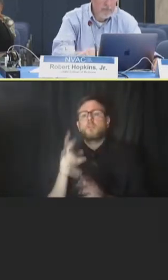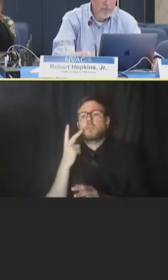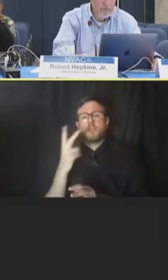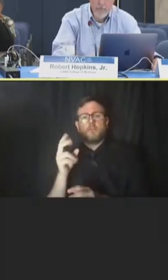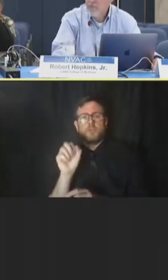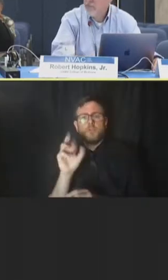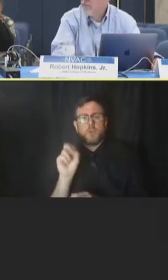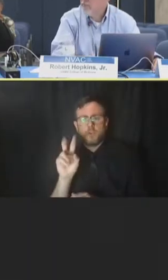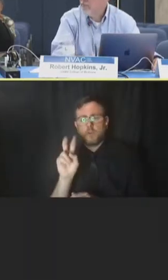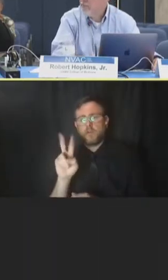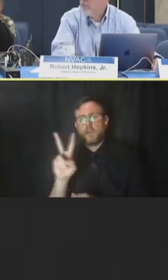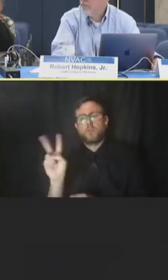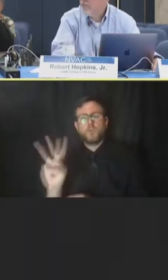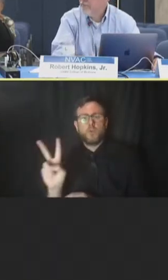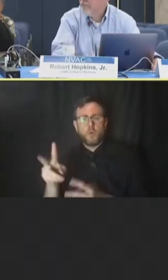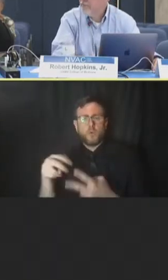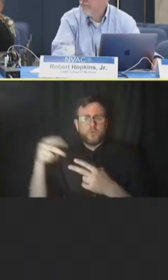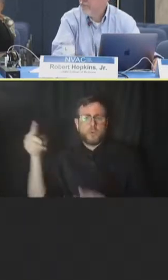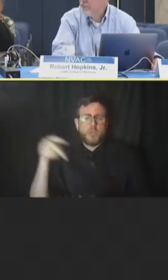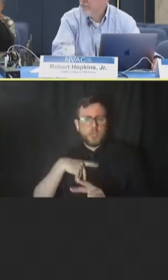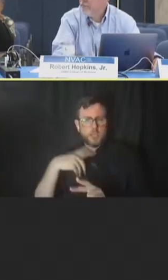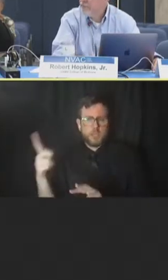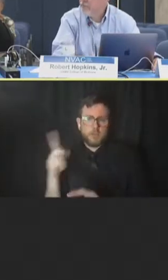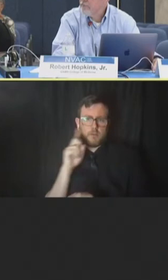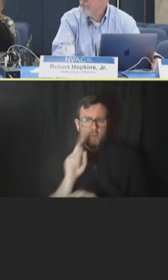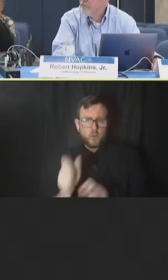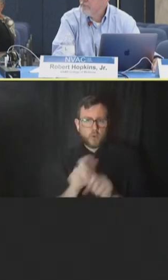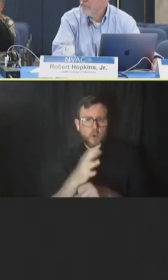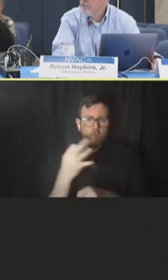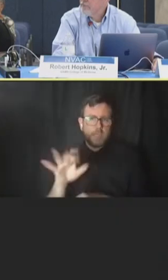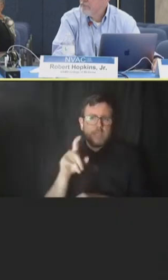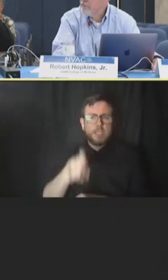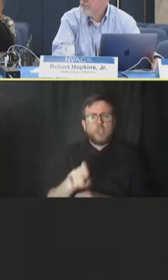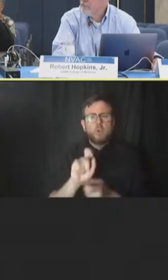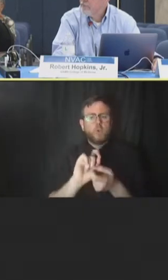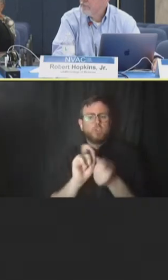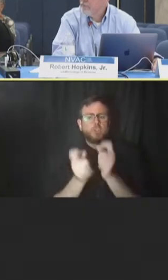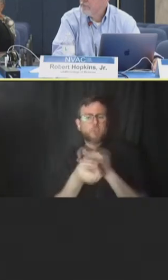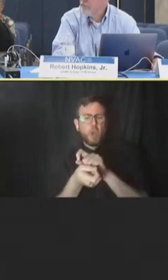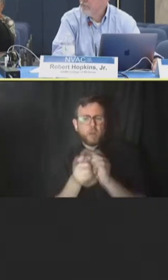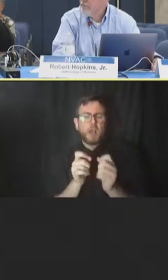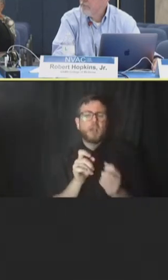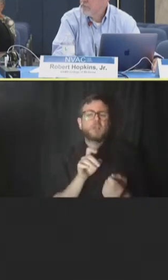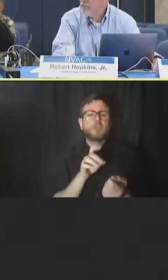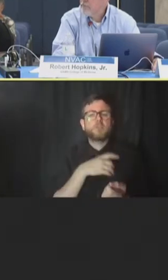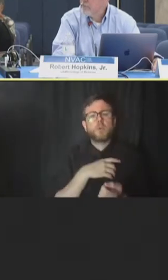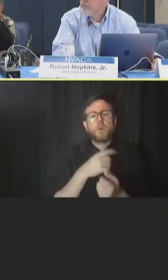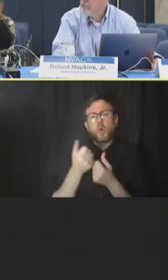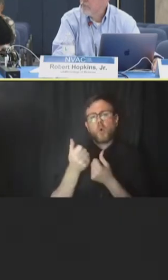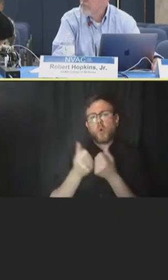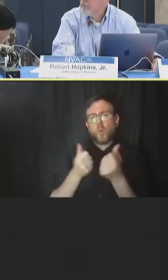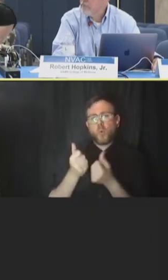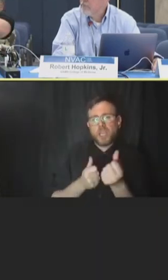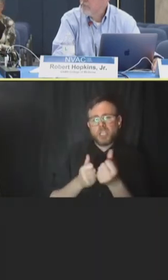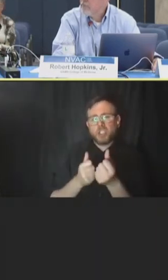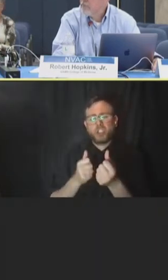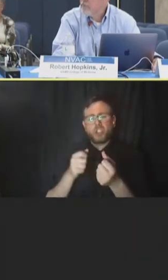strain composition of COVID-19 vaccine should be modified, and if so, which strains should be